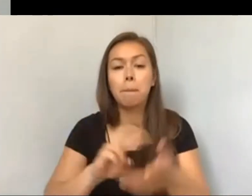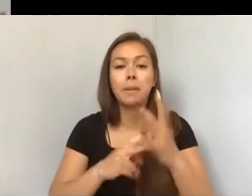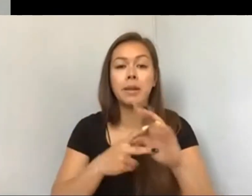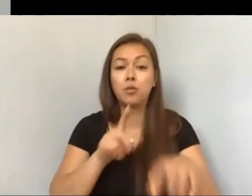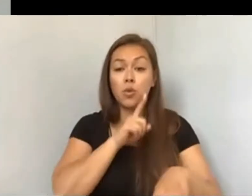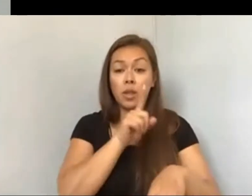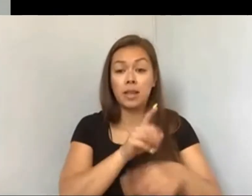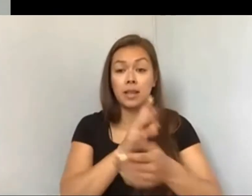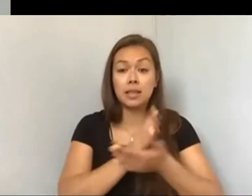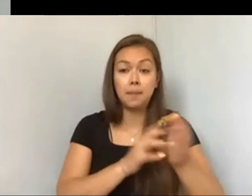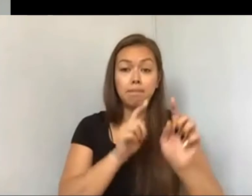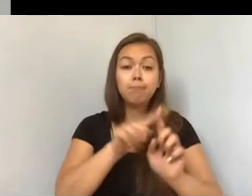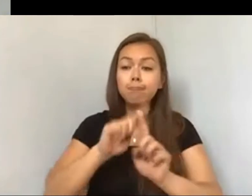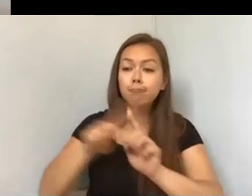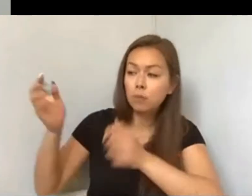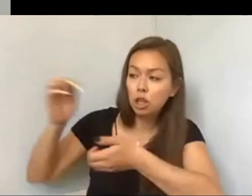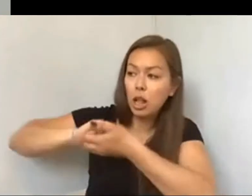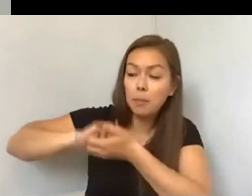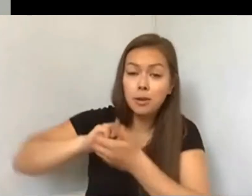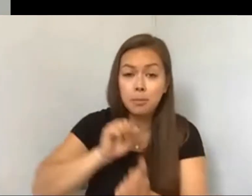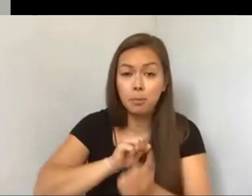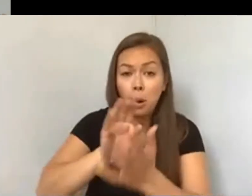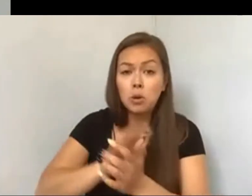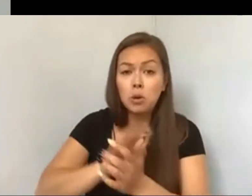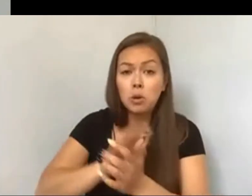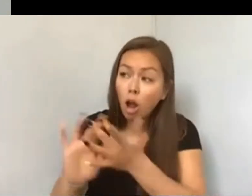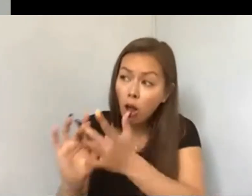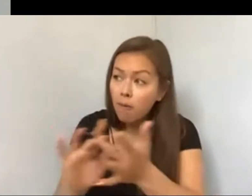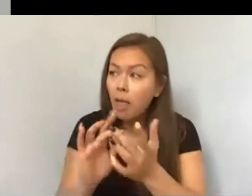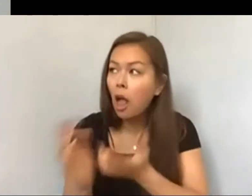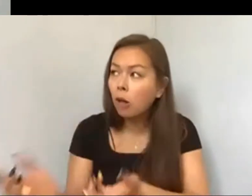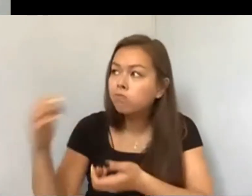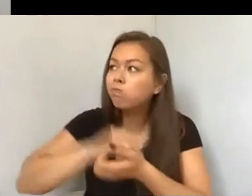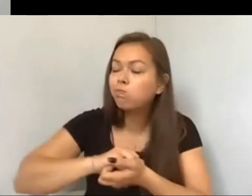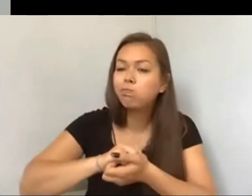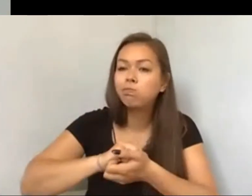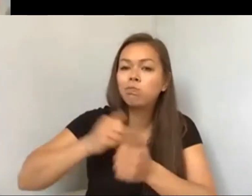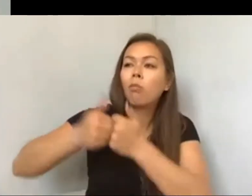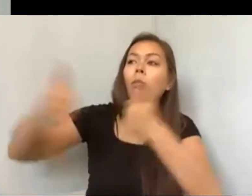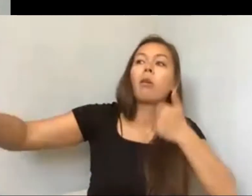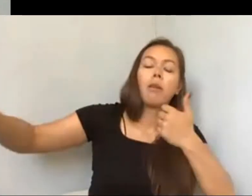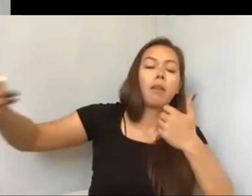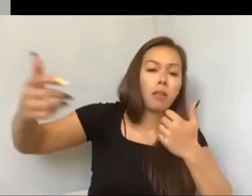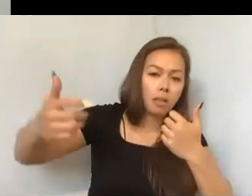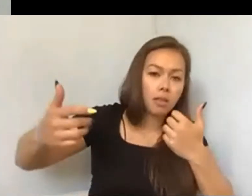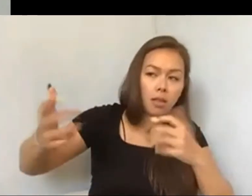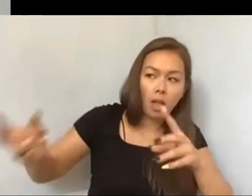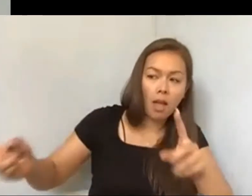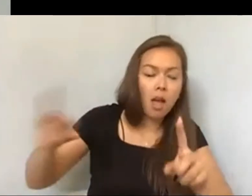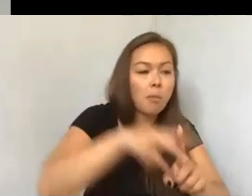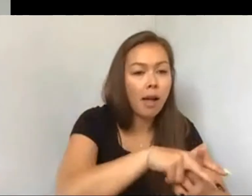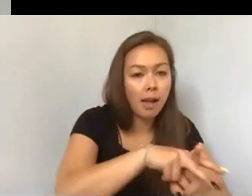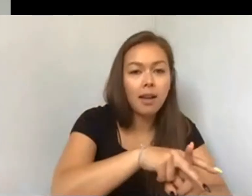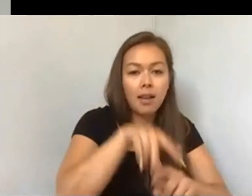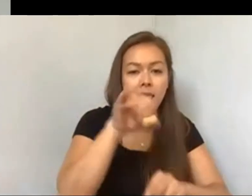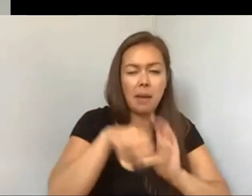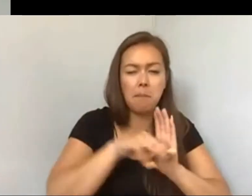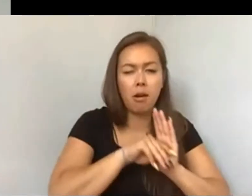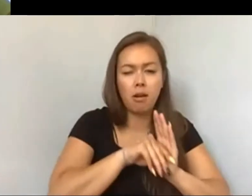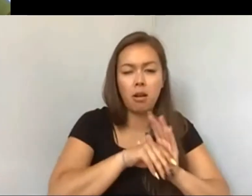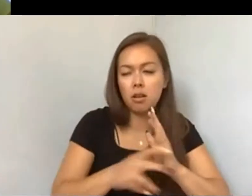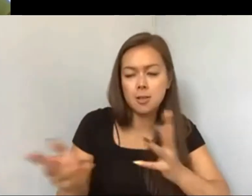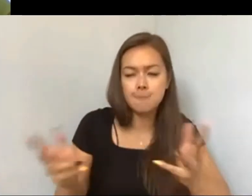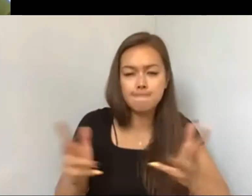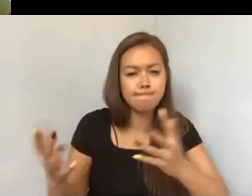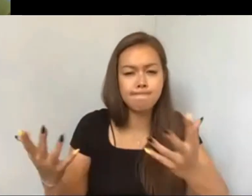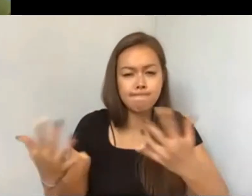these collaborative ways of working digitally and maybe apply them to that kind of hybrid model in the future.